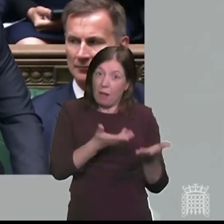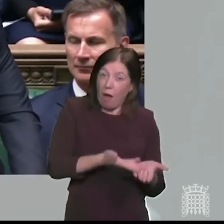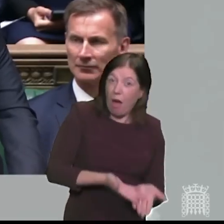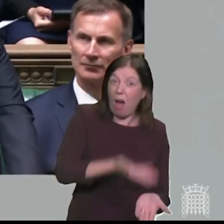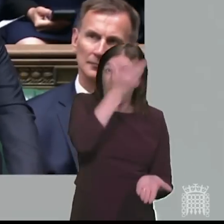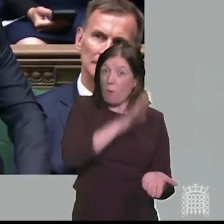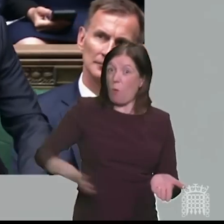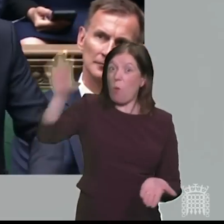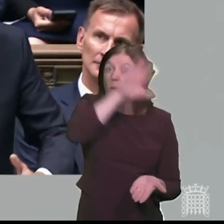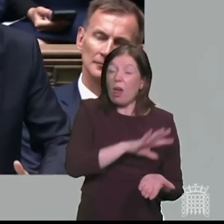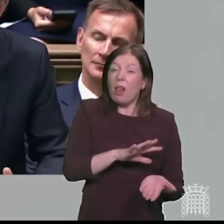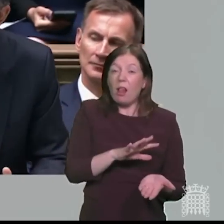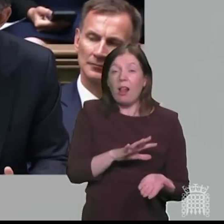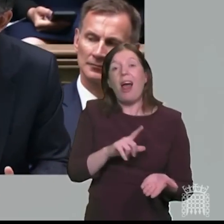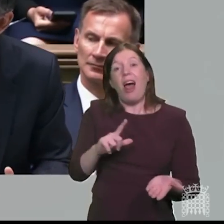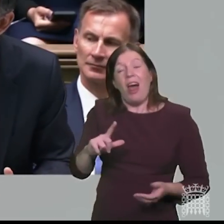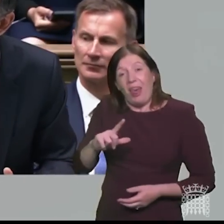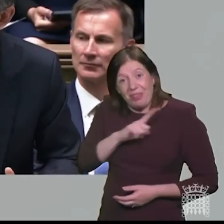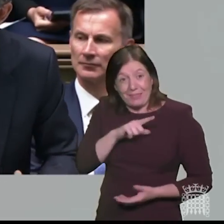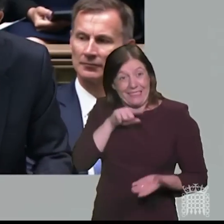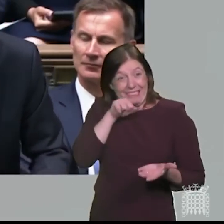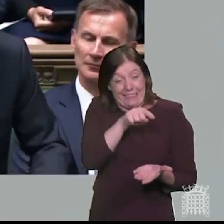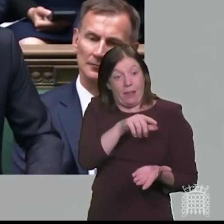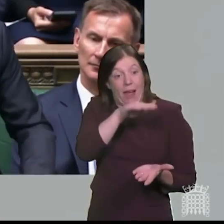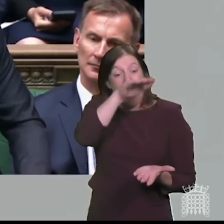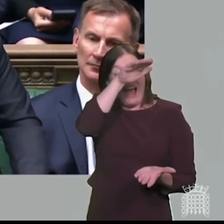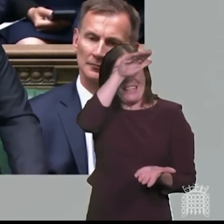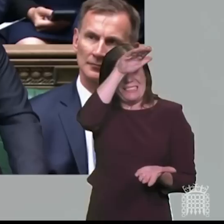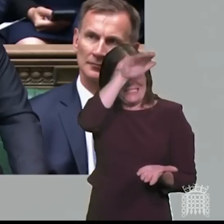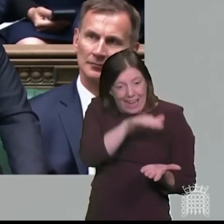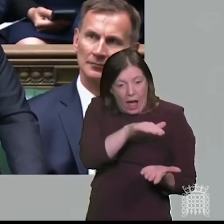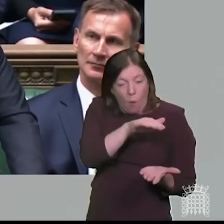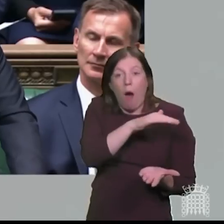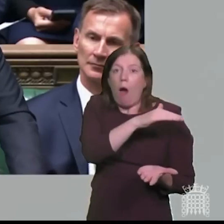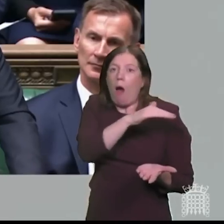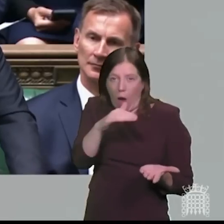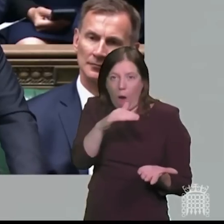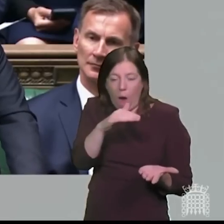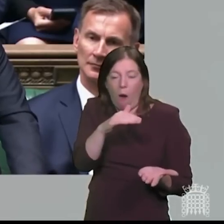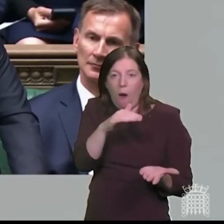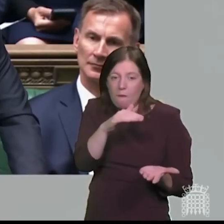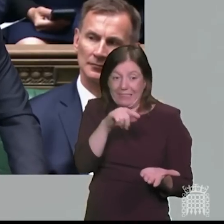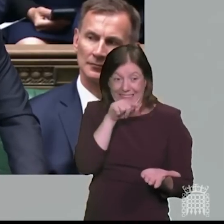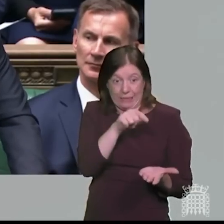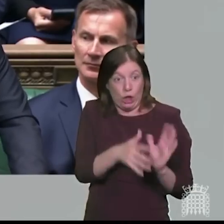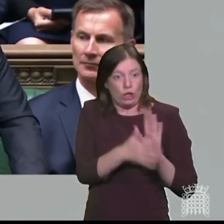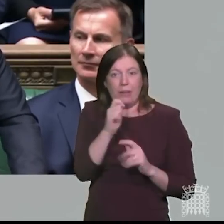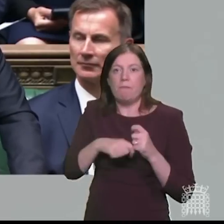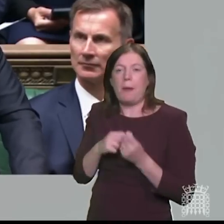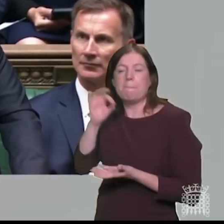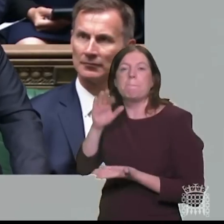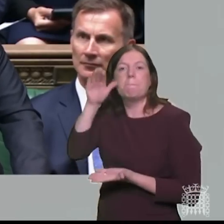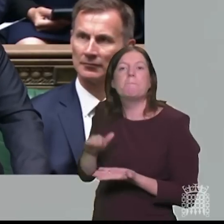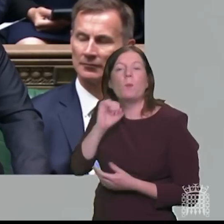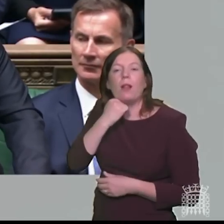root cause, which is why it's absolutely the right policy to tackle, halve inflation and reduce it back to target. Now, that does mean